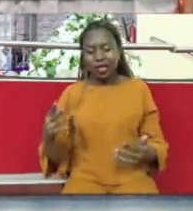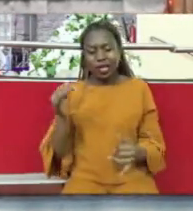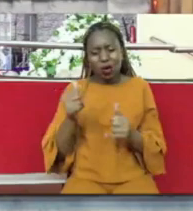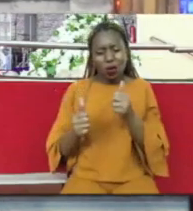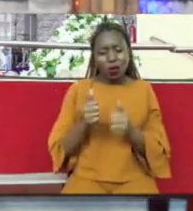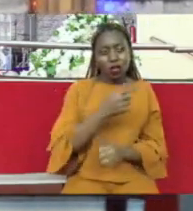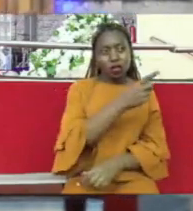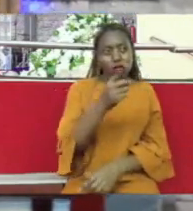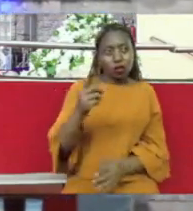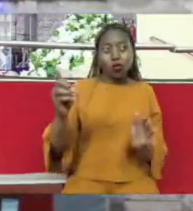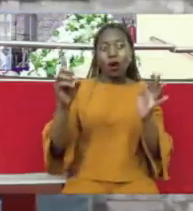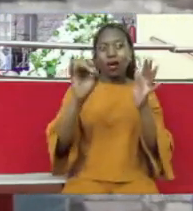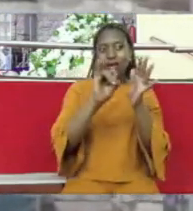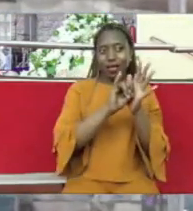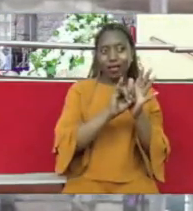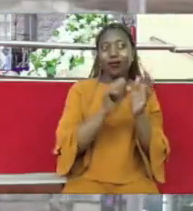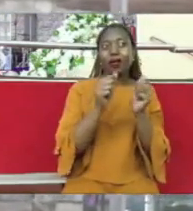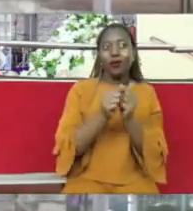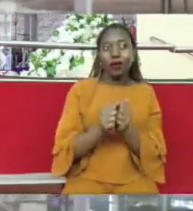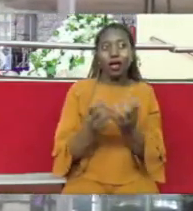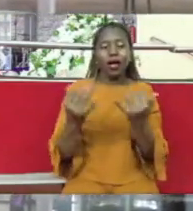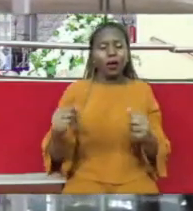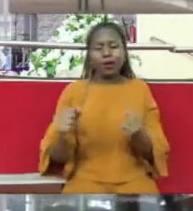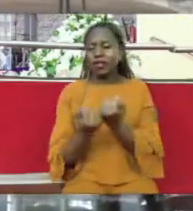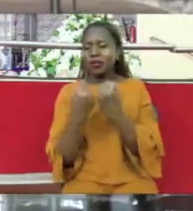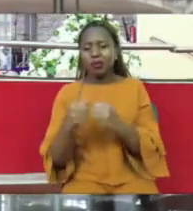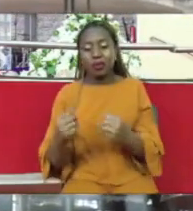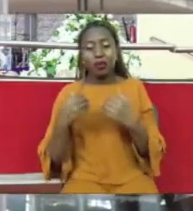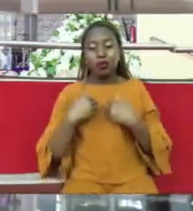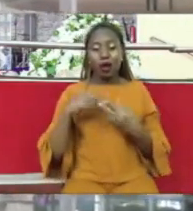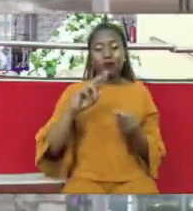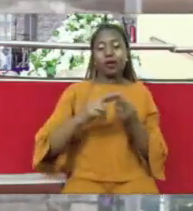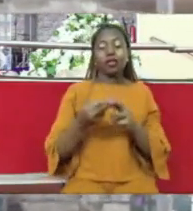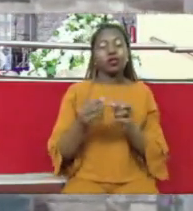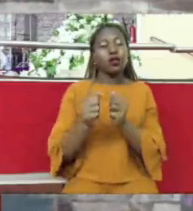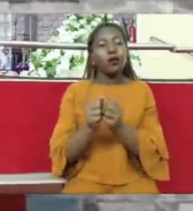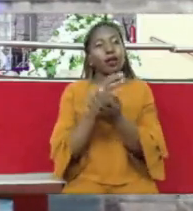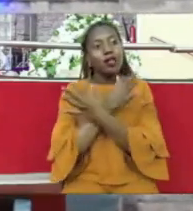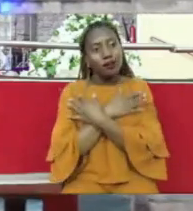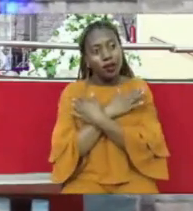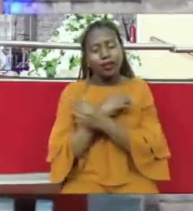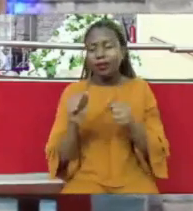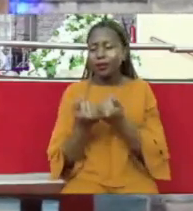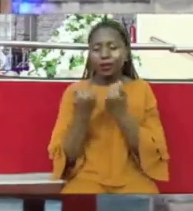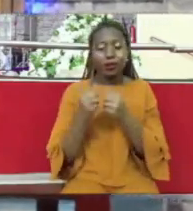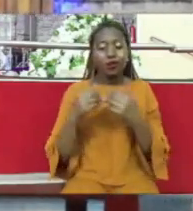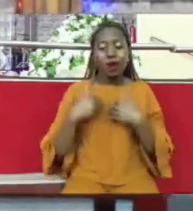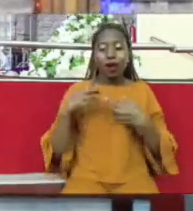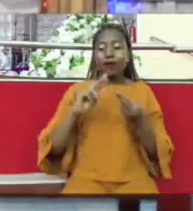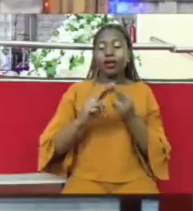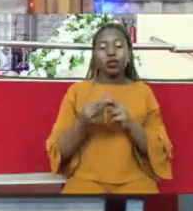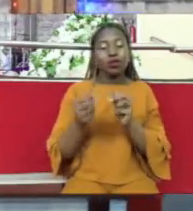with until you are not able to keep relationships with friends. You are not able to keep relationships with families